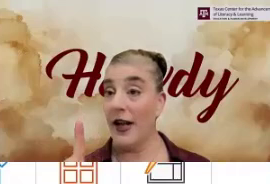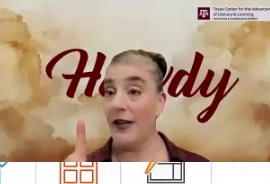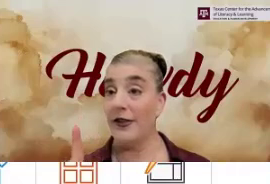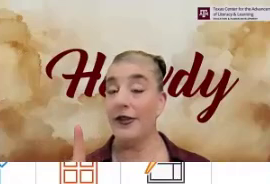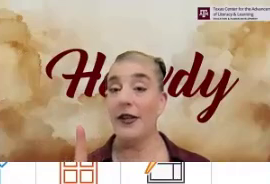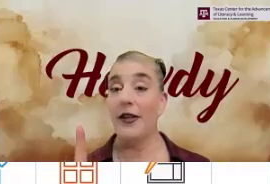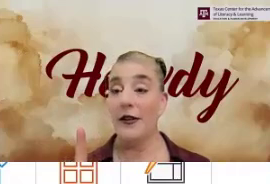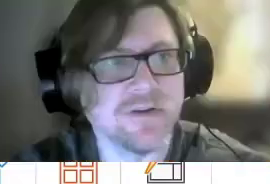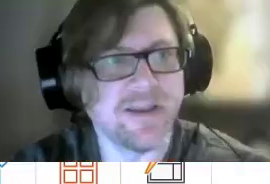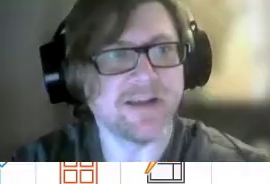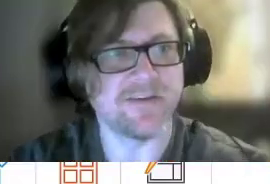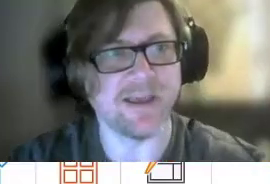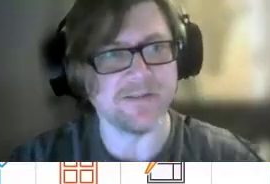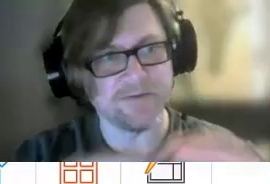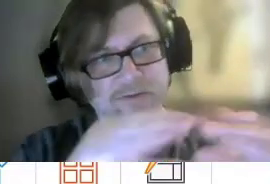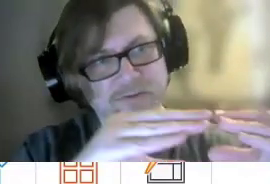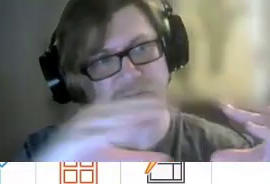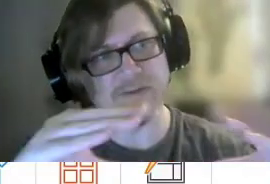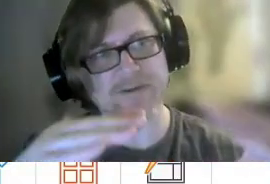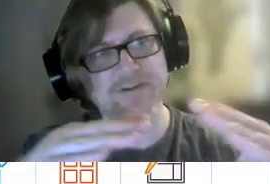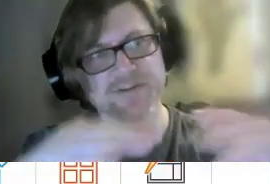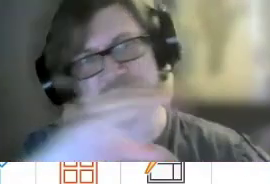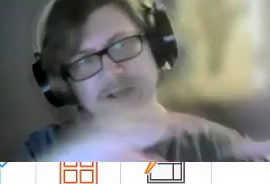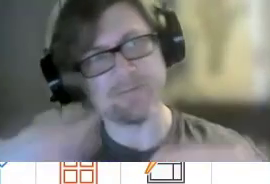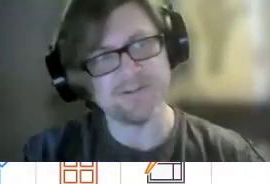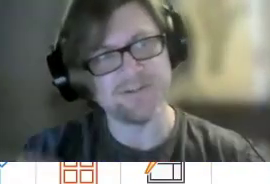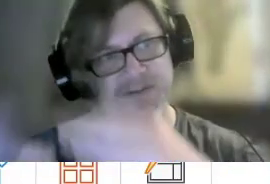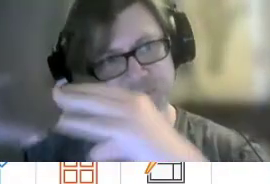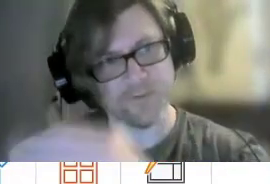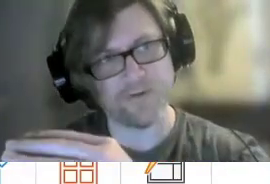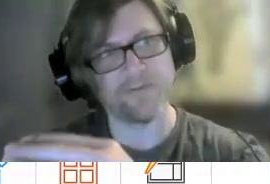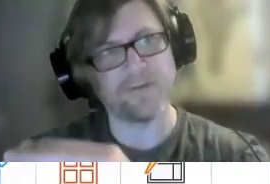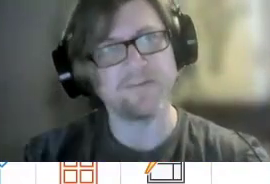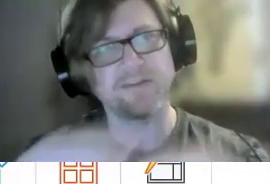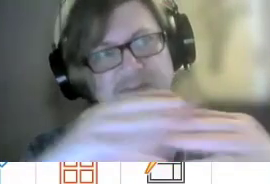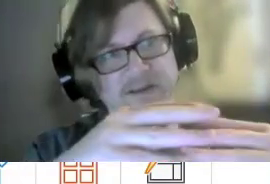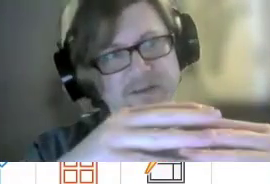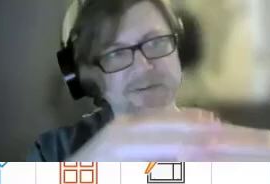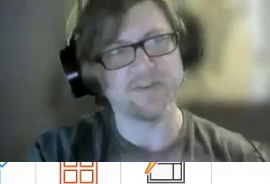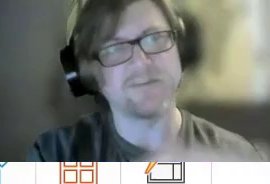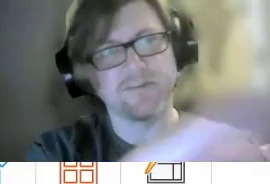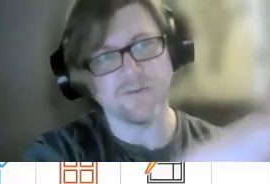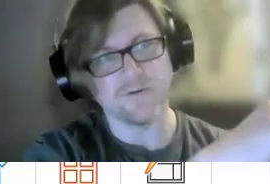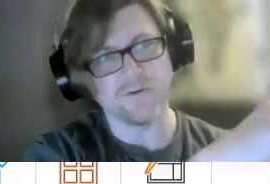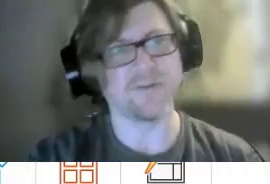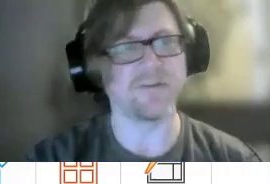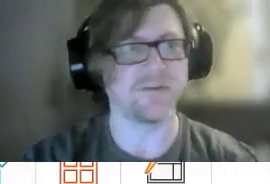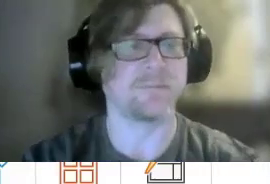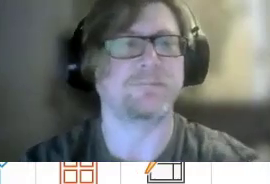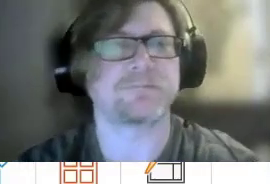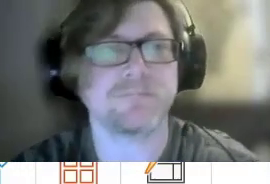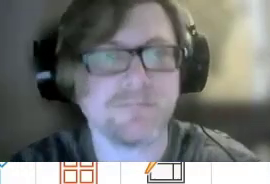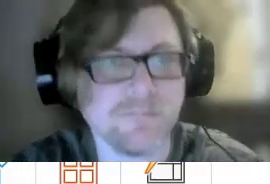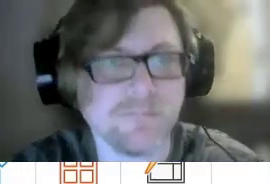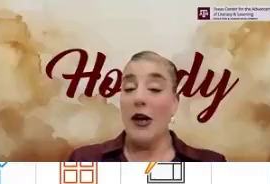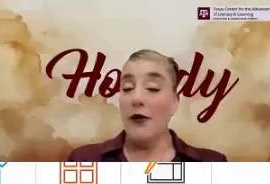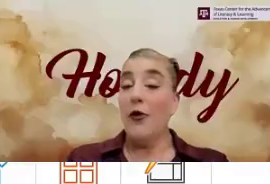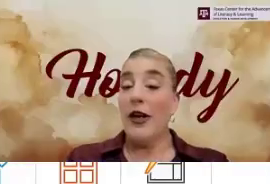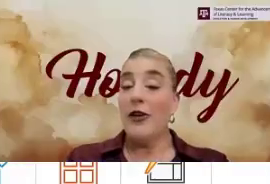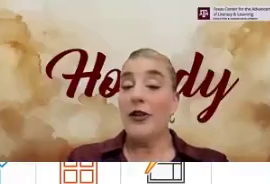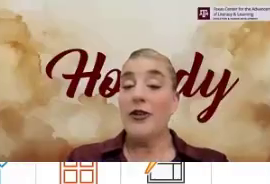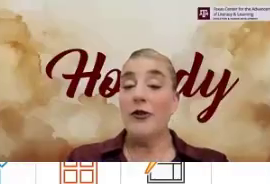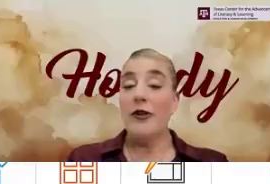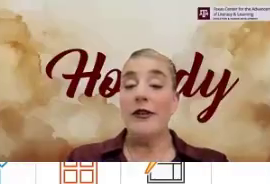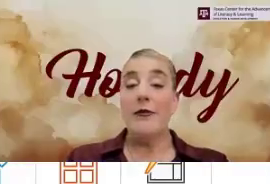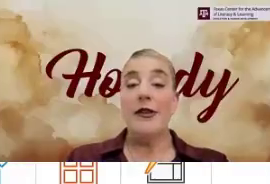but then added alt text saying this image is 3 images. First image says this, second image says this, third image says this. The